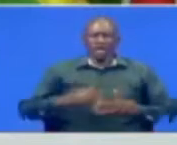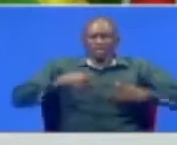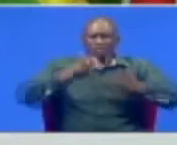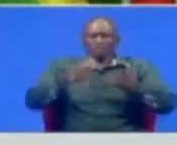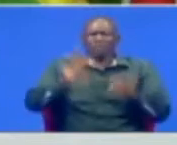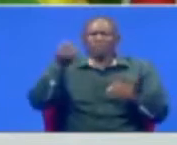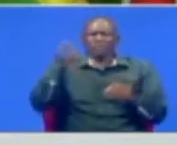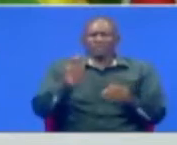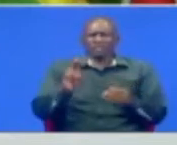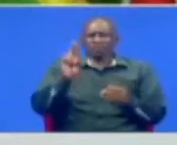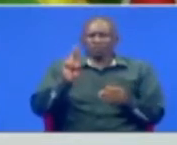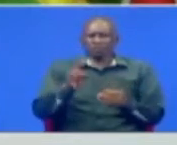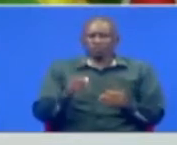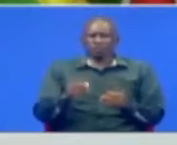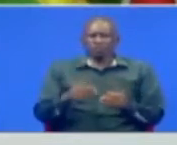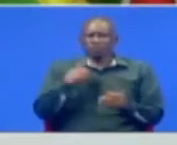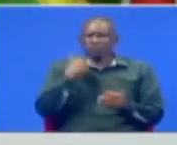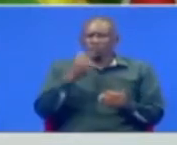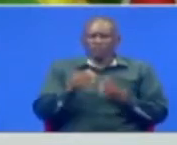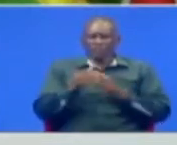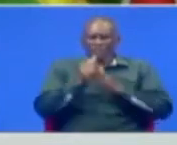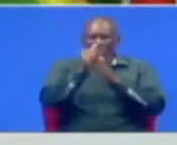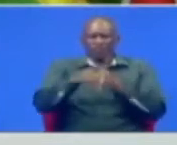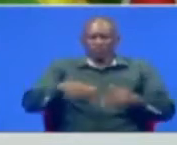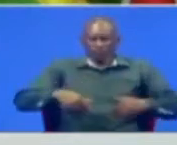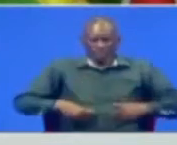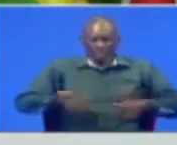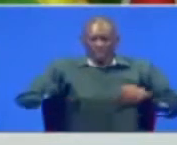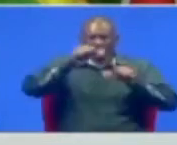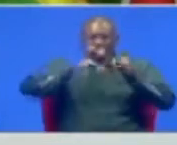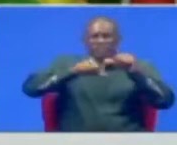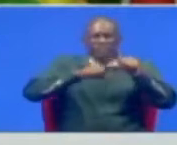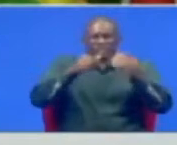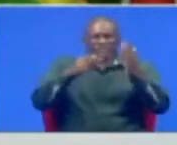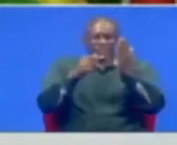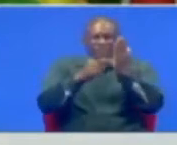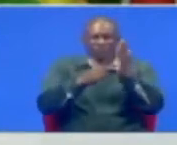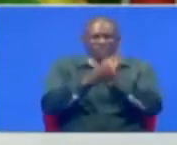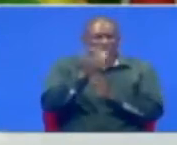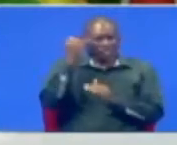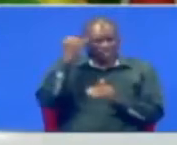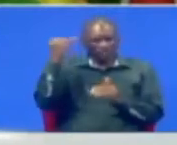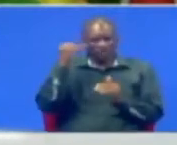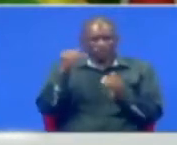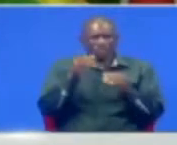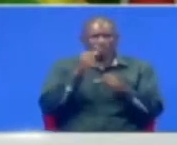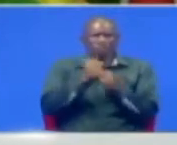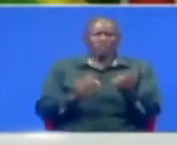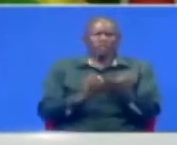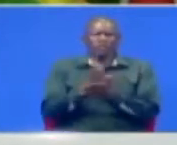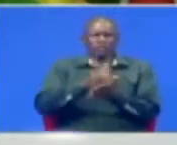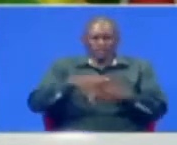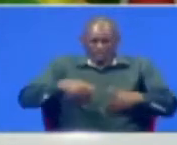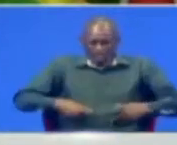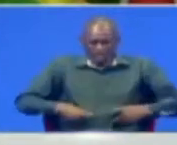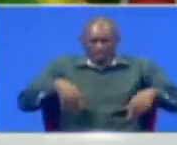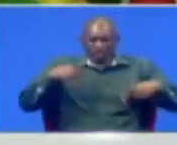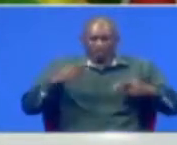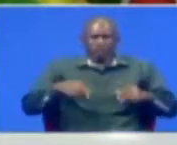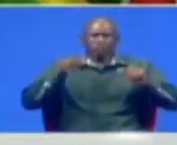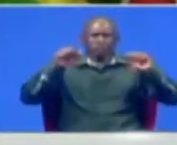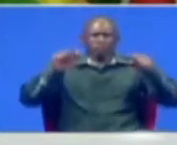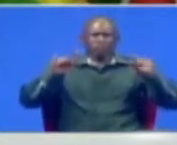22 counties submitted 64 innovative projects that were then judged. The overall aspiration and